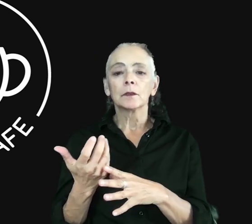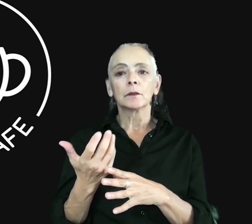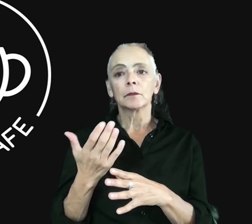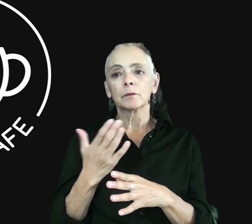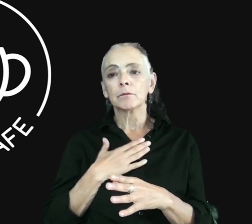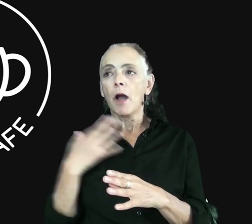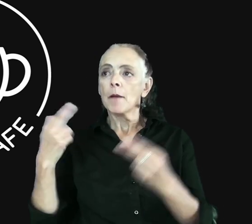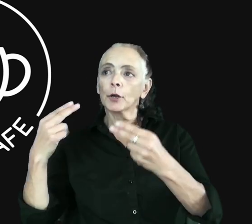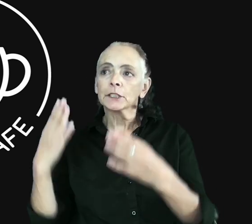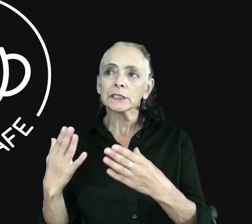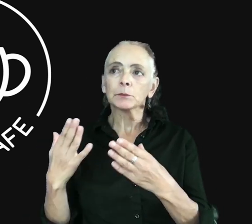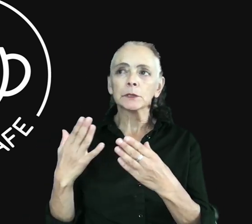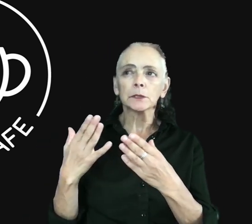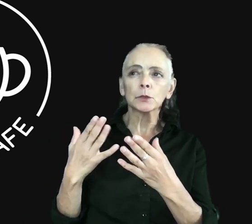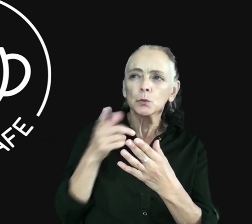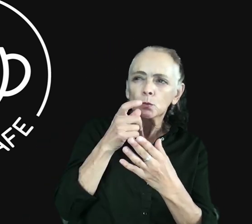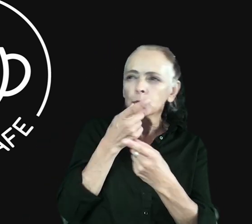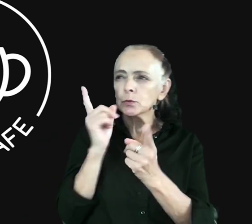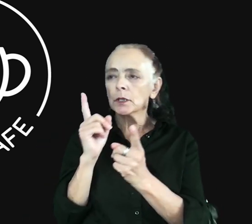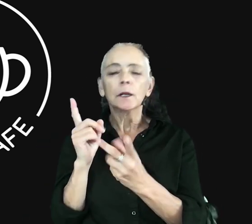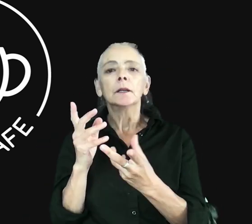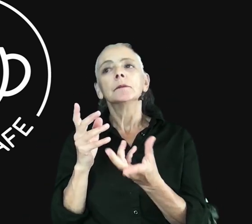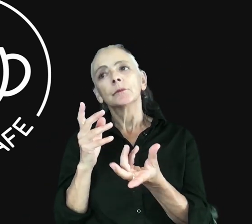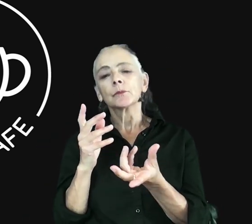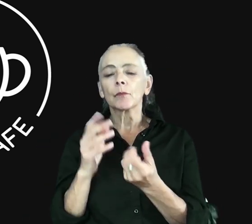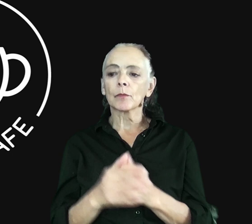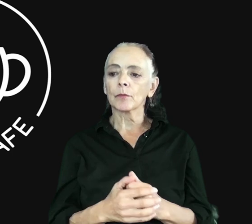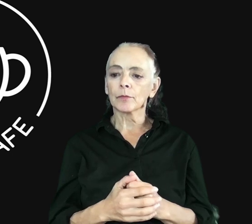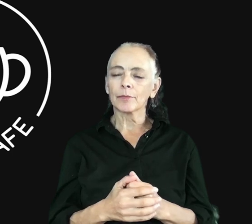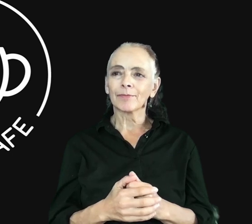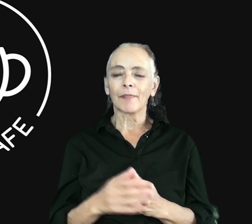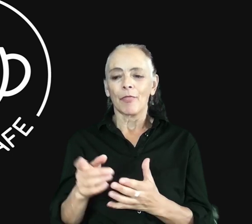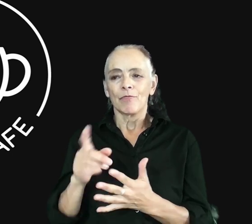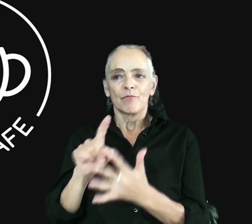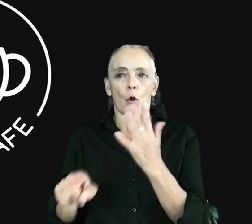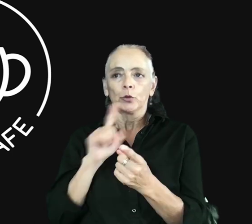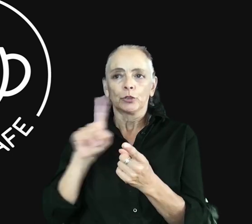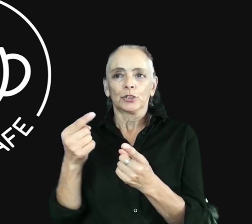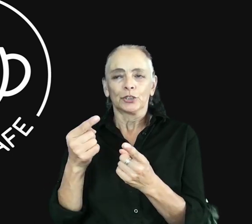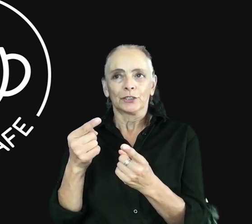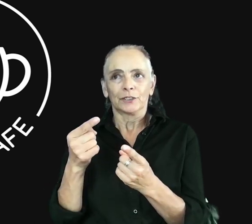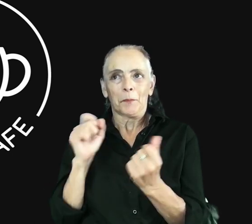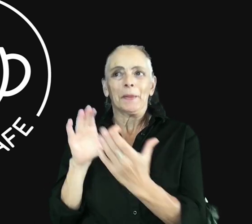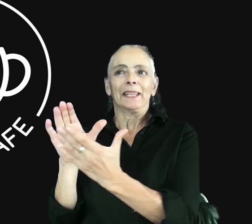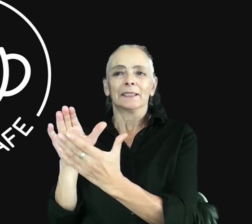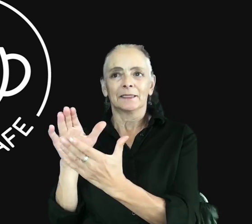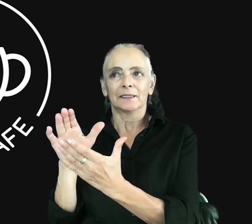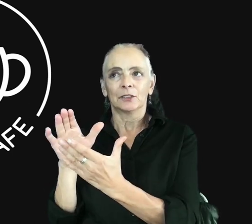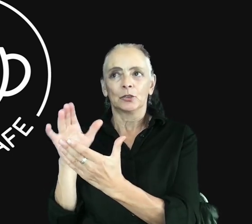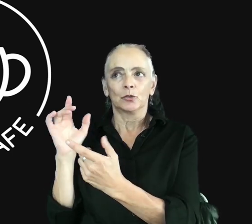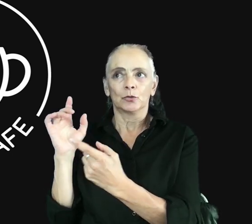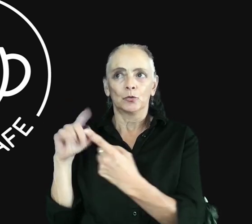participants going to look like um i mean these are just means to uh to to to to to